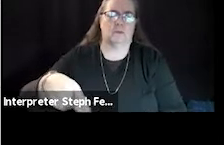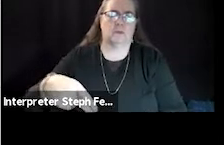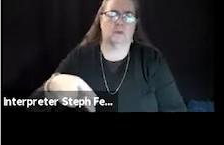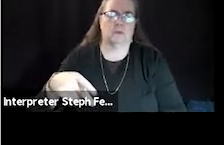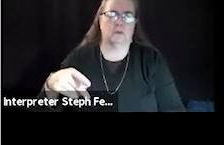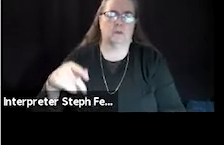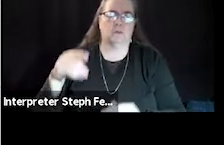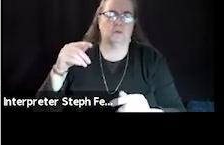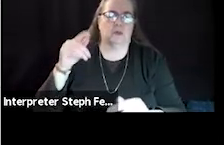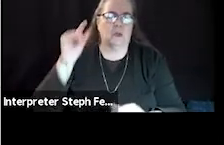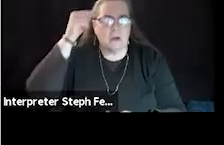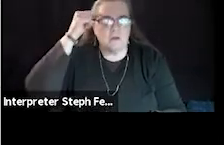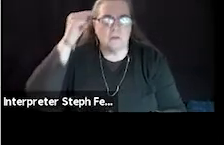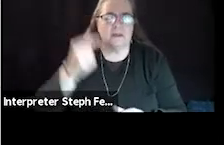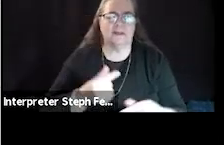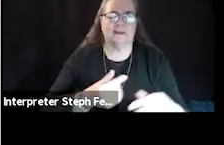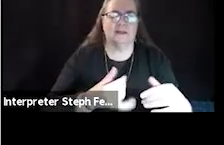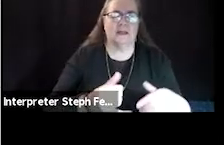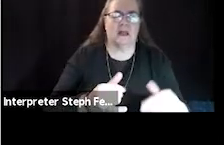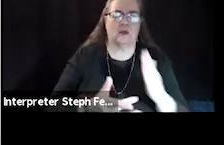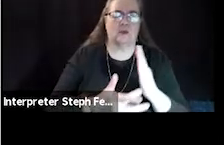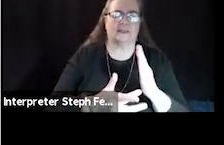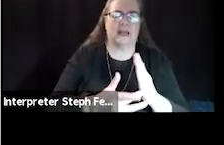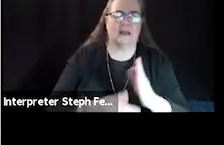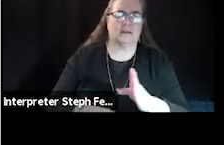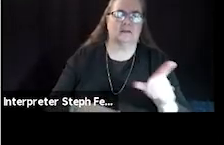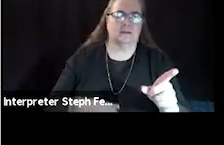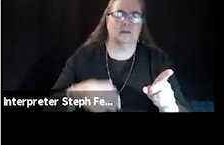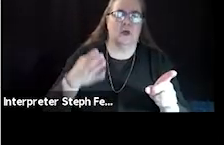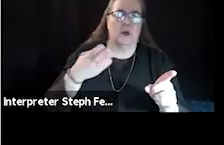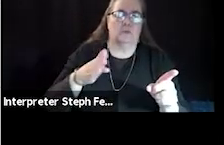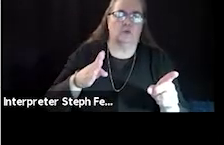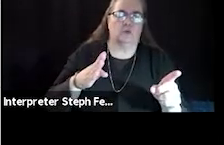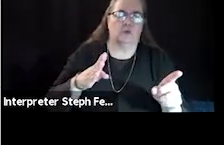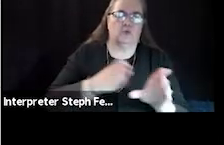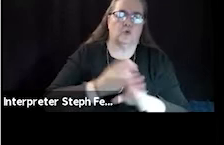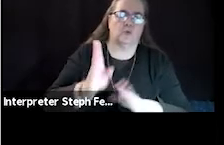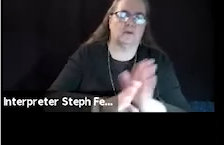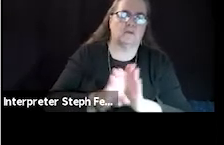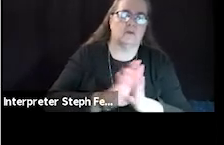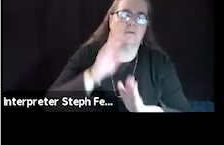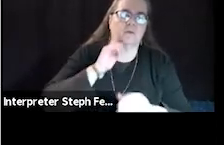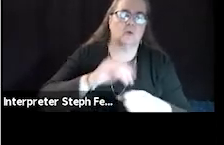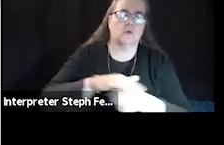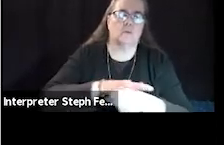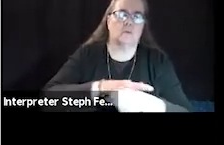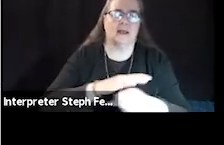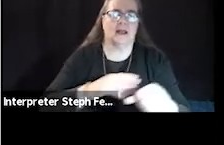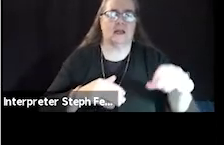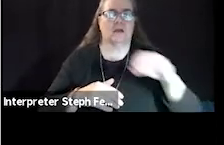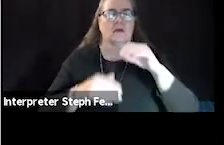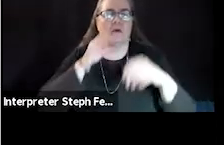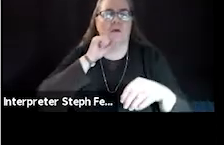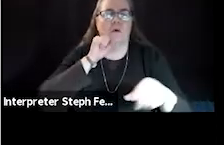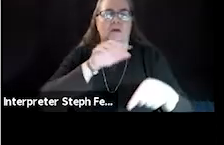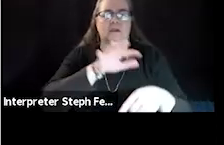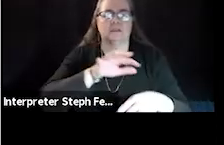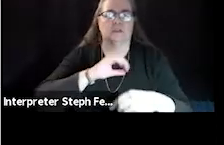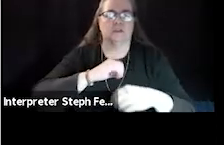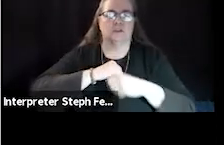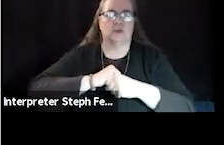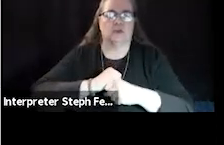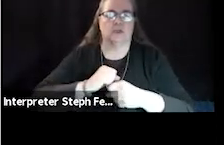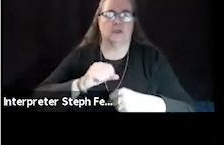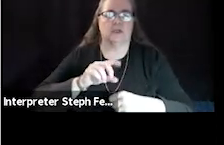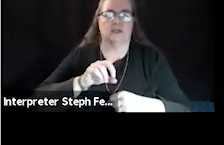security operations, straight up career development for the domains, and then you have security engineering. You have all the frameworks and standards,